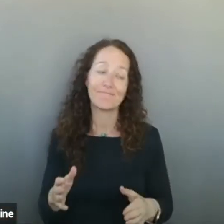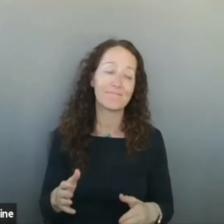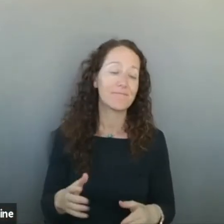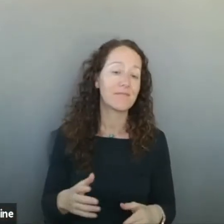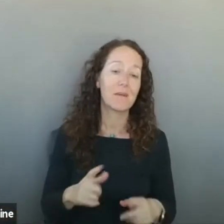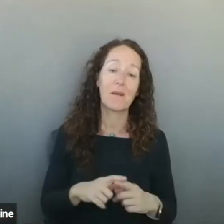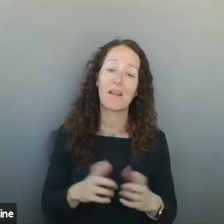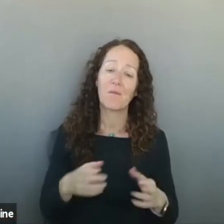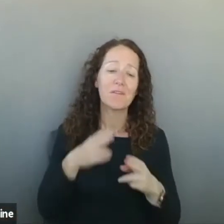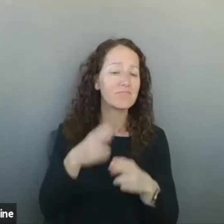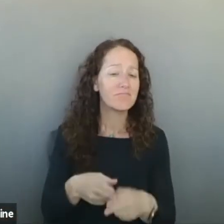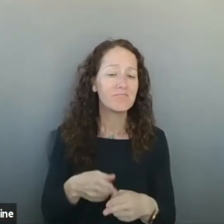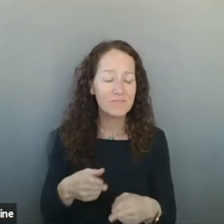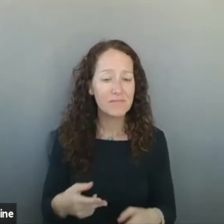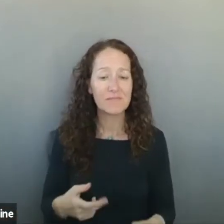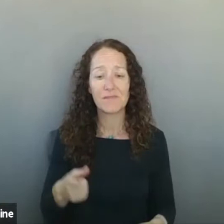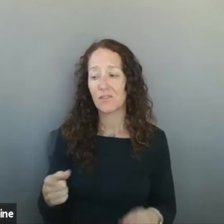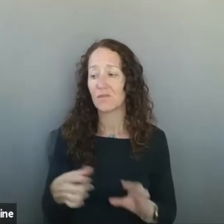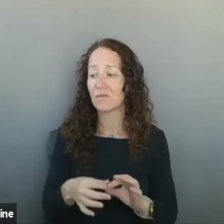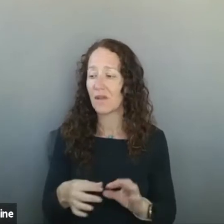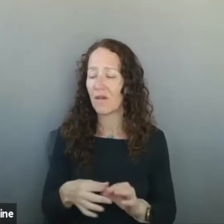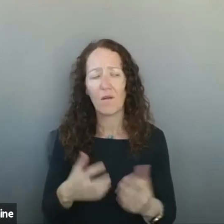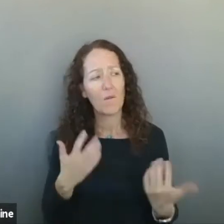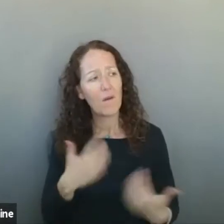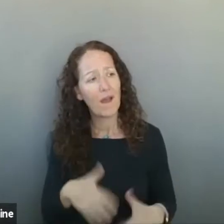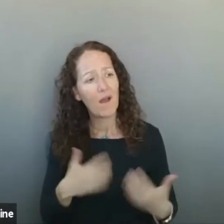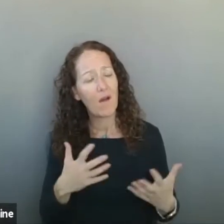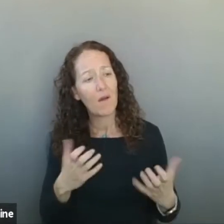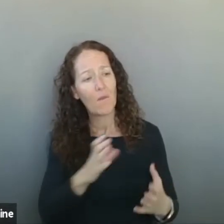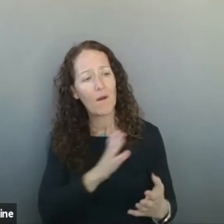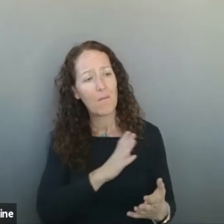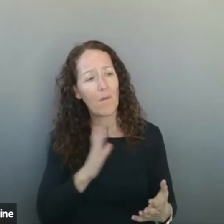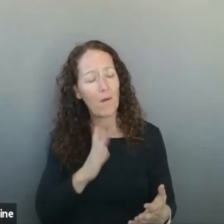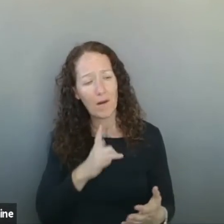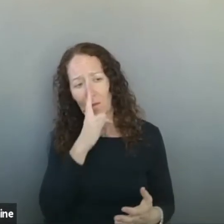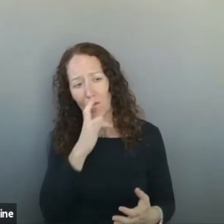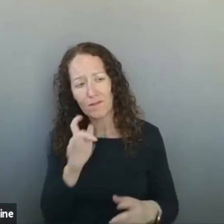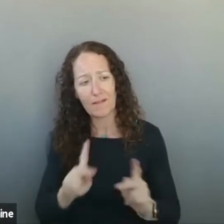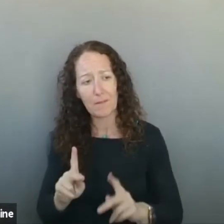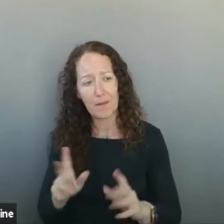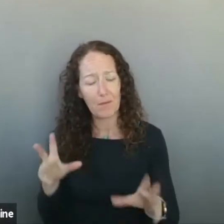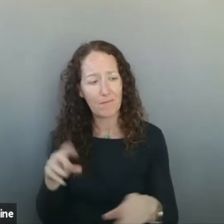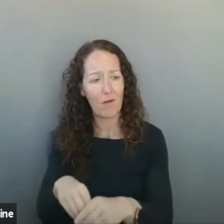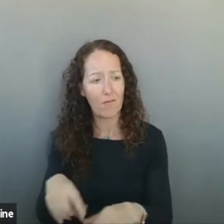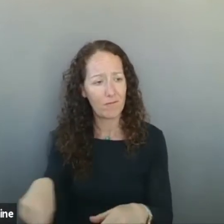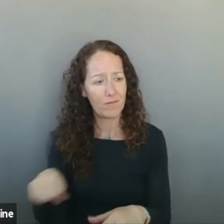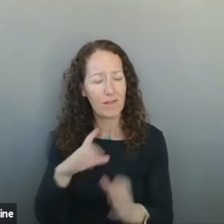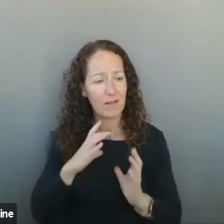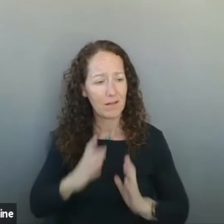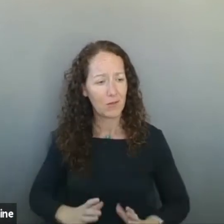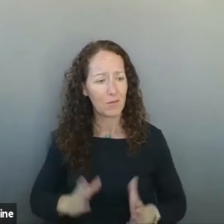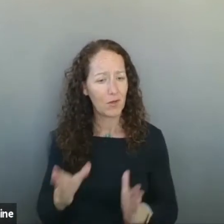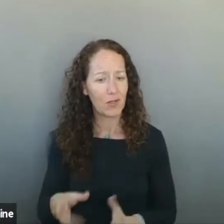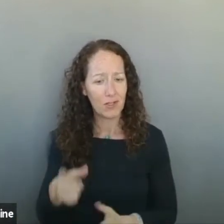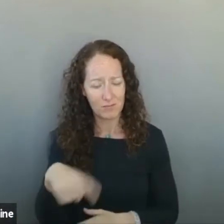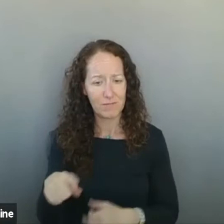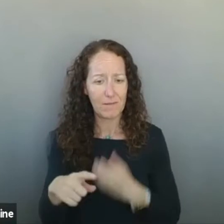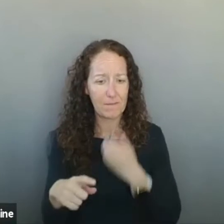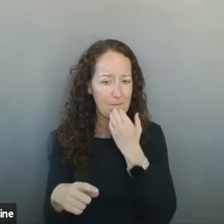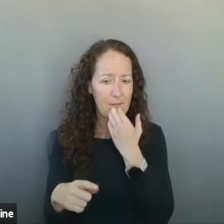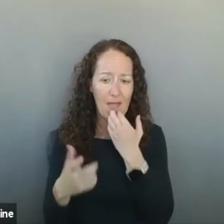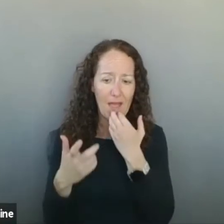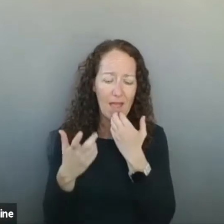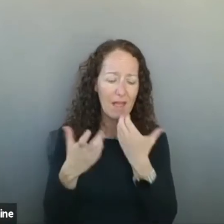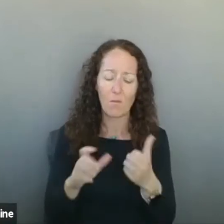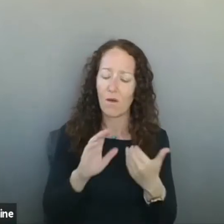that, like, when you say, wow, I want a board that looks like my constituency. I don't want a board that's like all corporate and all white. You